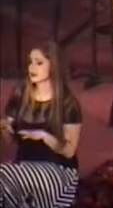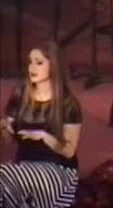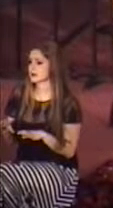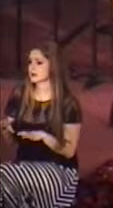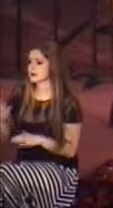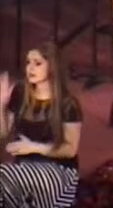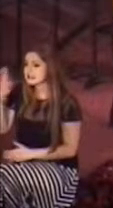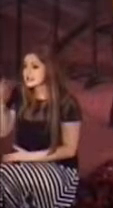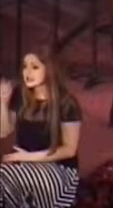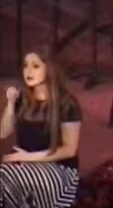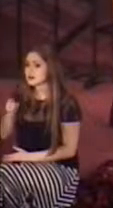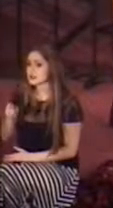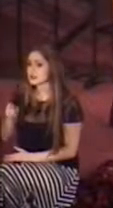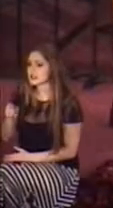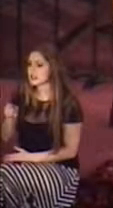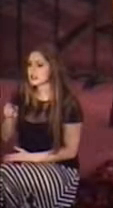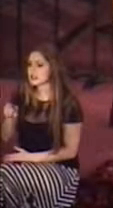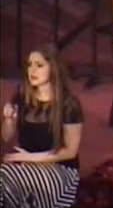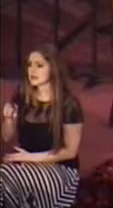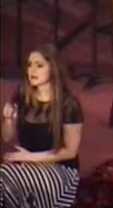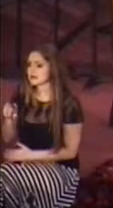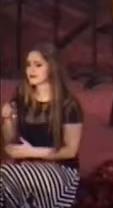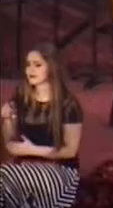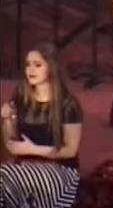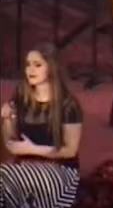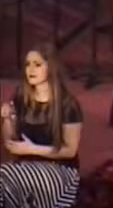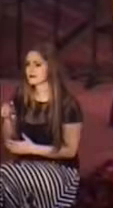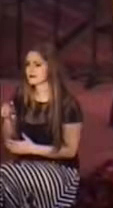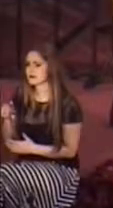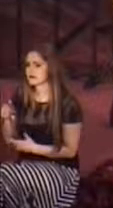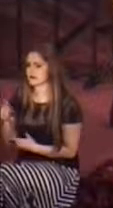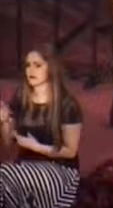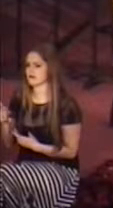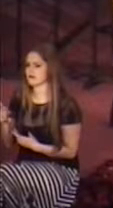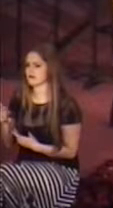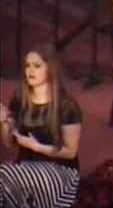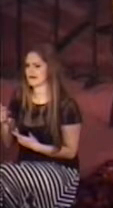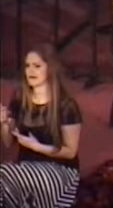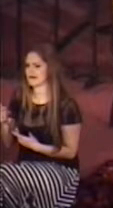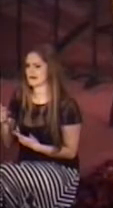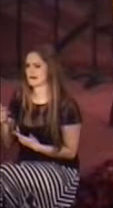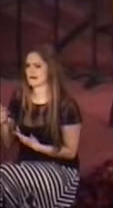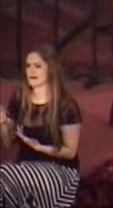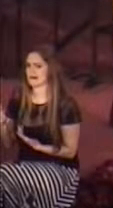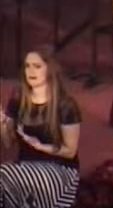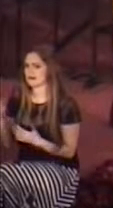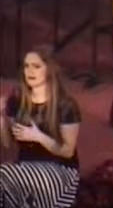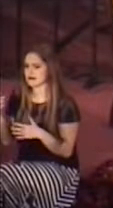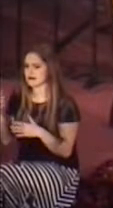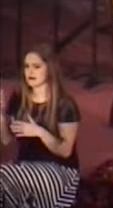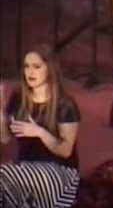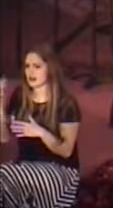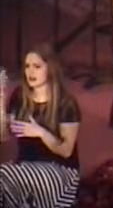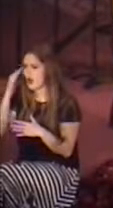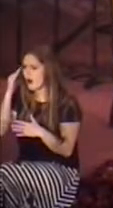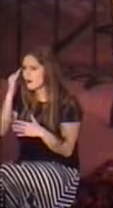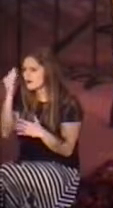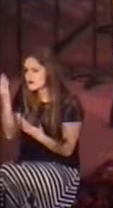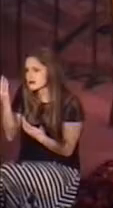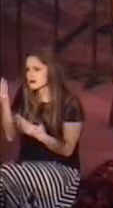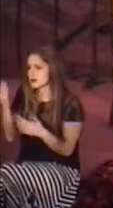though He calls at that moment when He's born. Well, now He can realize He's in a fleshly body, that